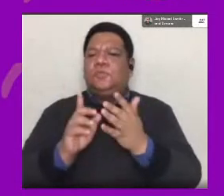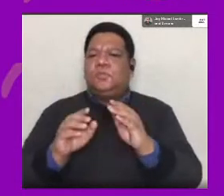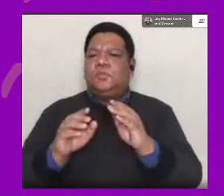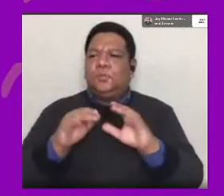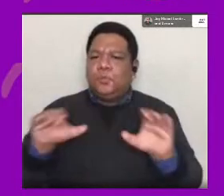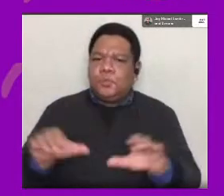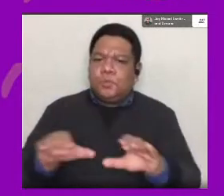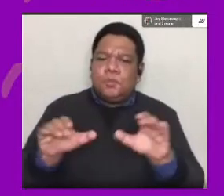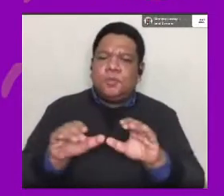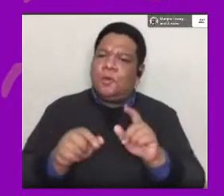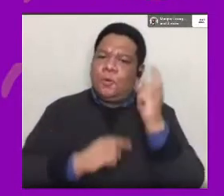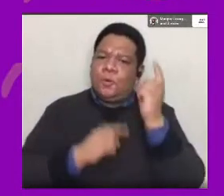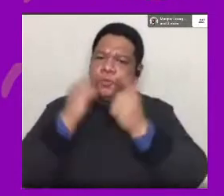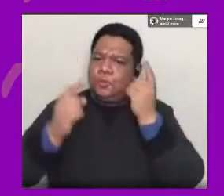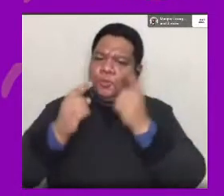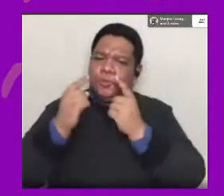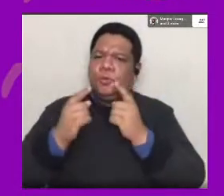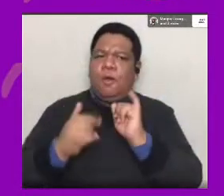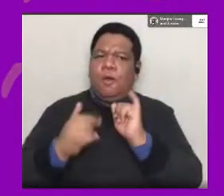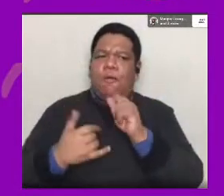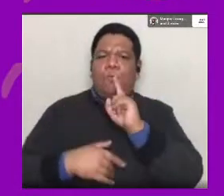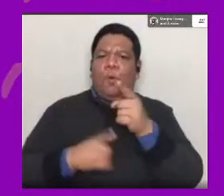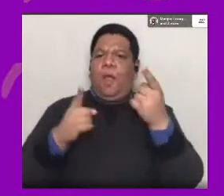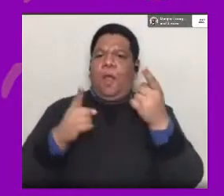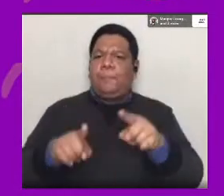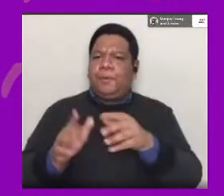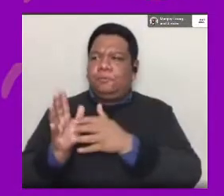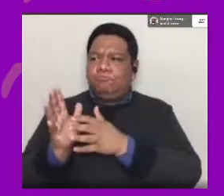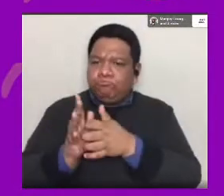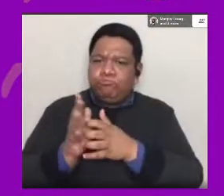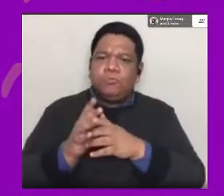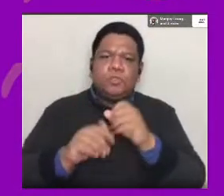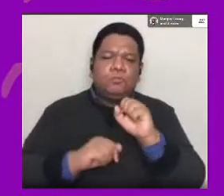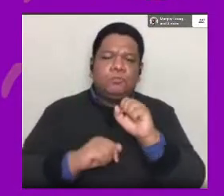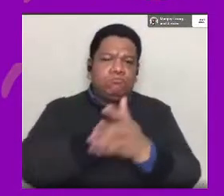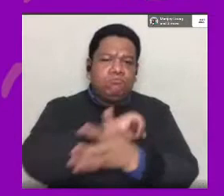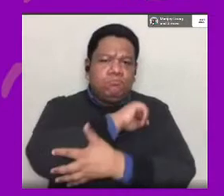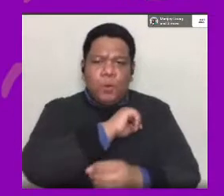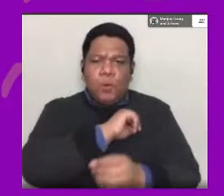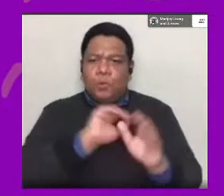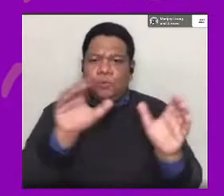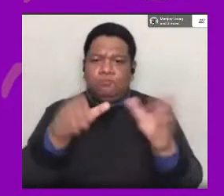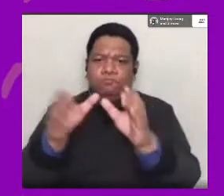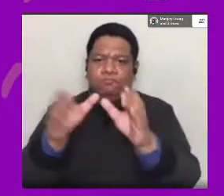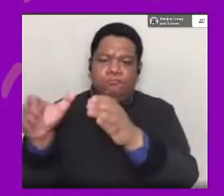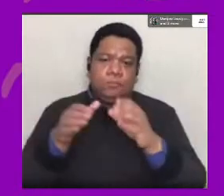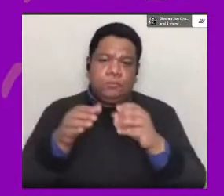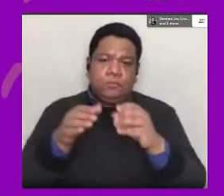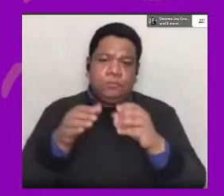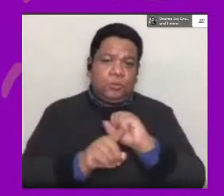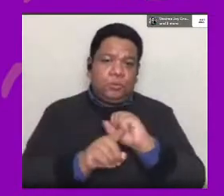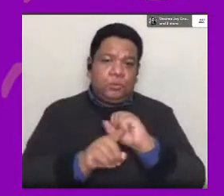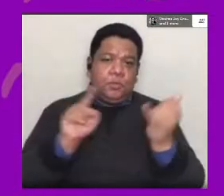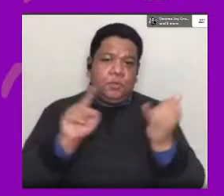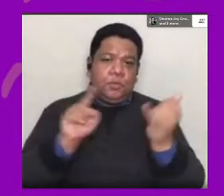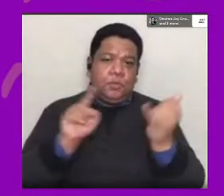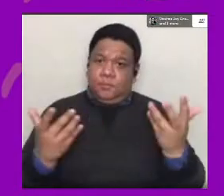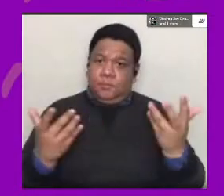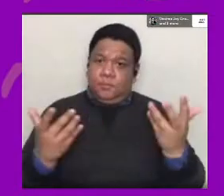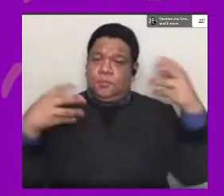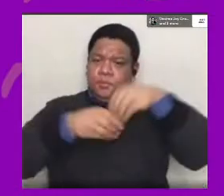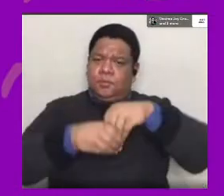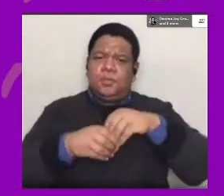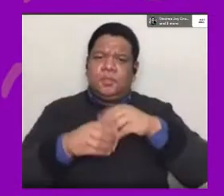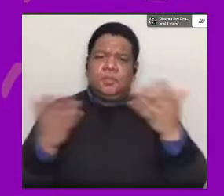the realities of vulnerable sectors of society. This is embodied in the joint memorandum